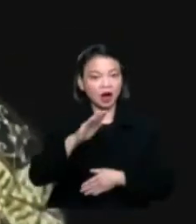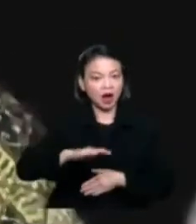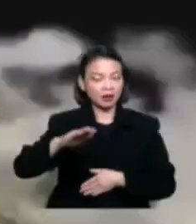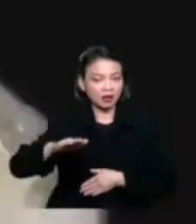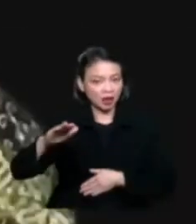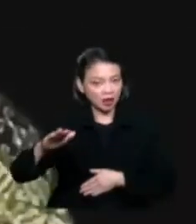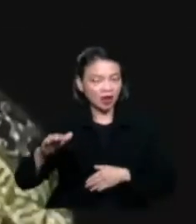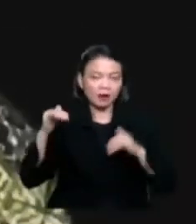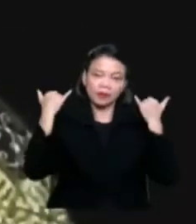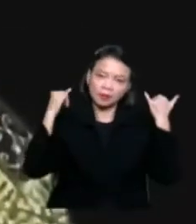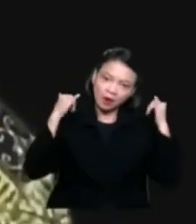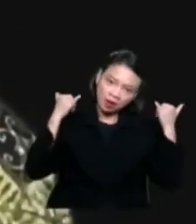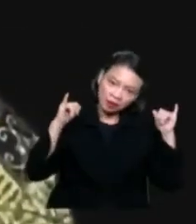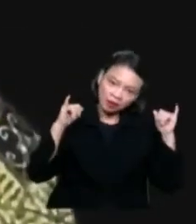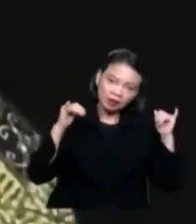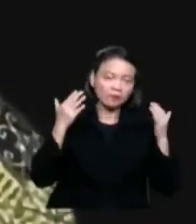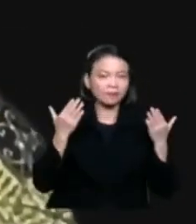the kid